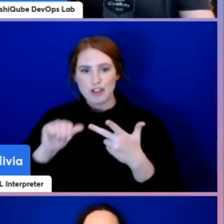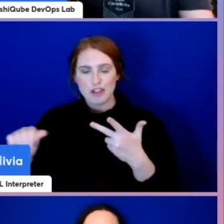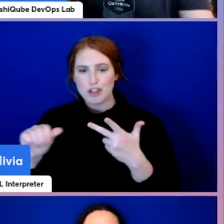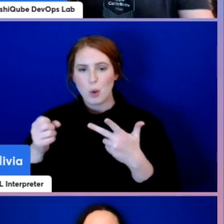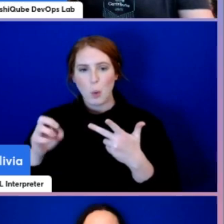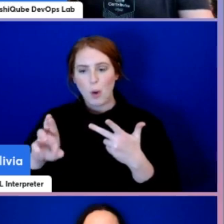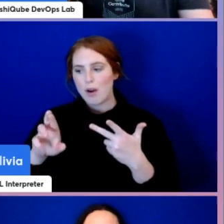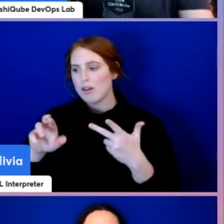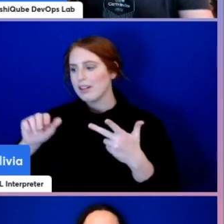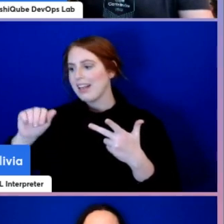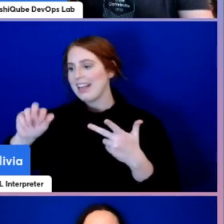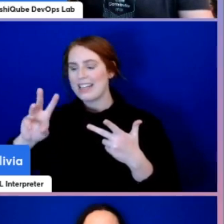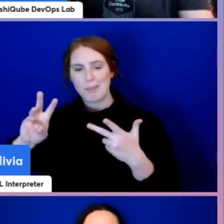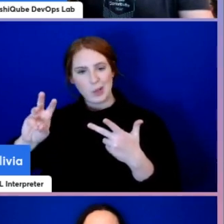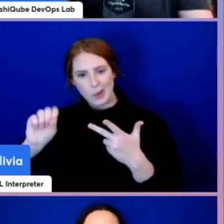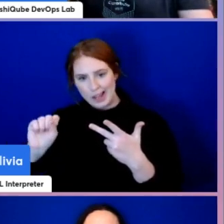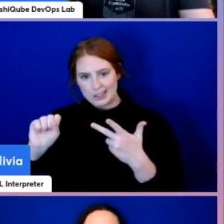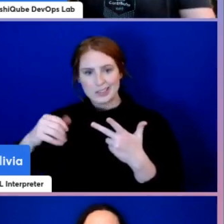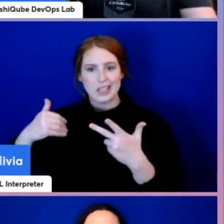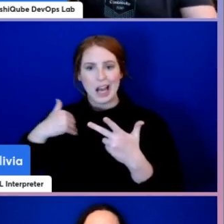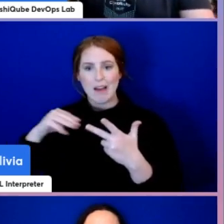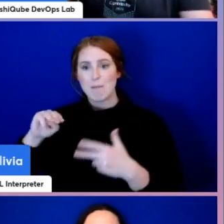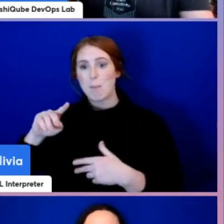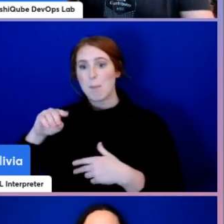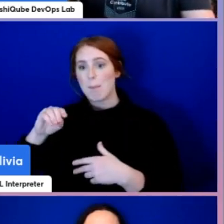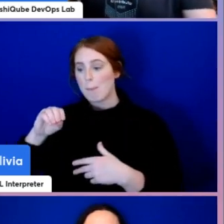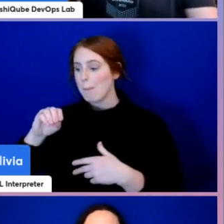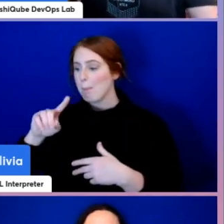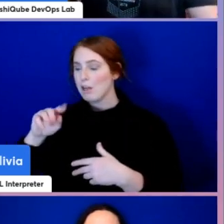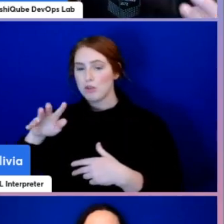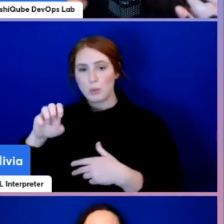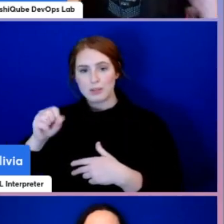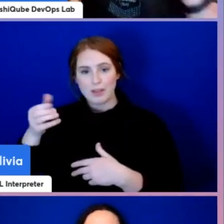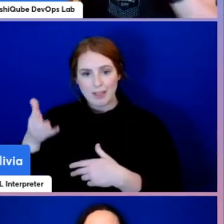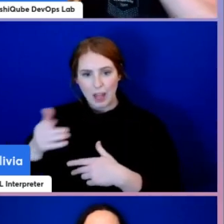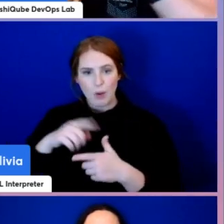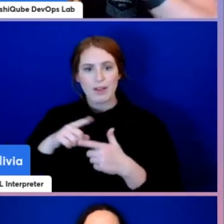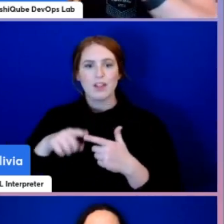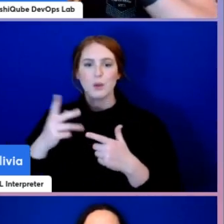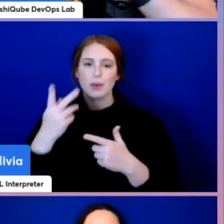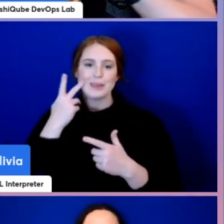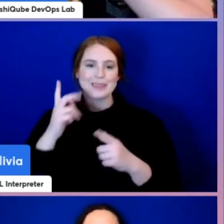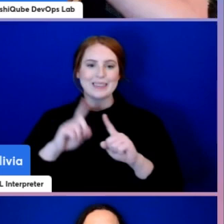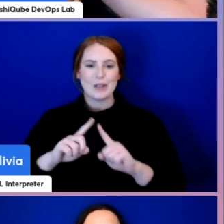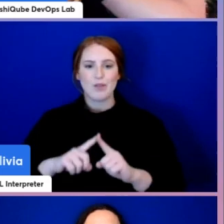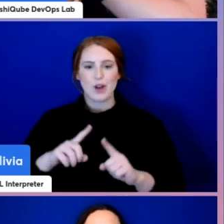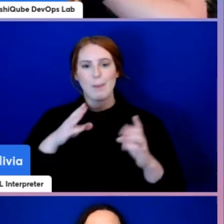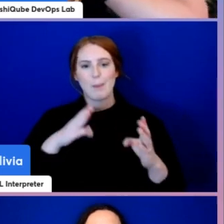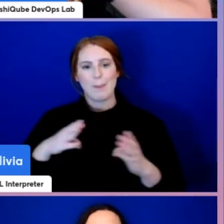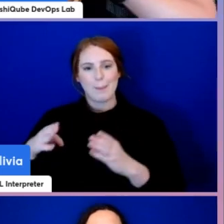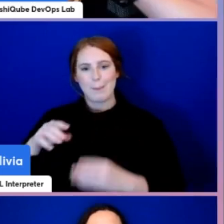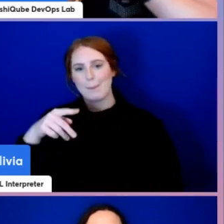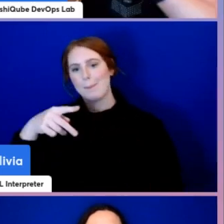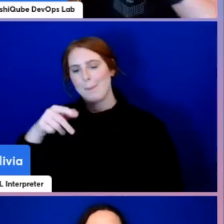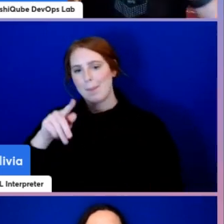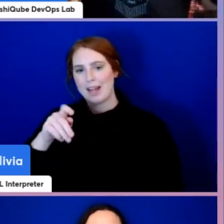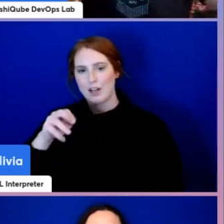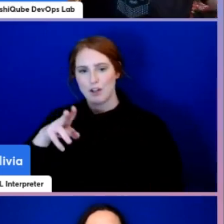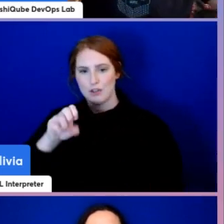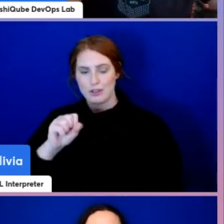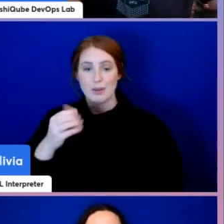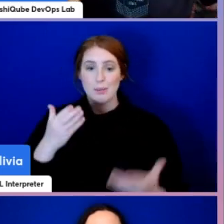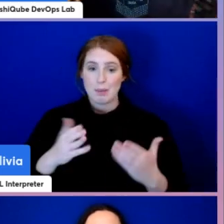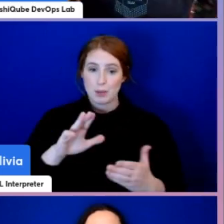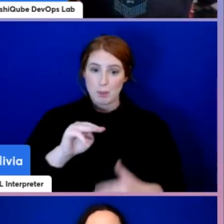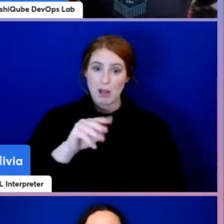modules in here, and then you're going to have patterns. And although your modules have examples, you